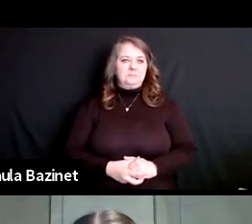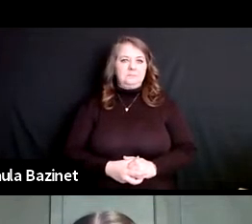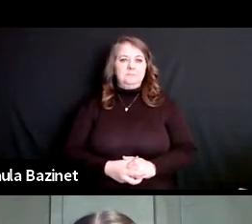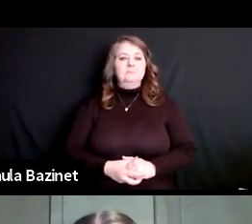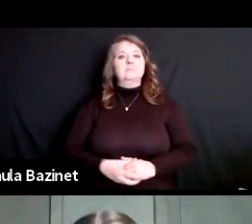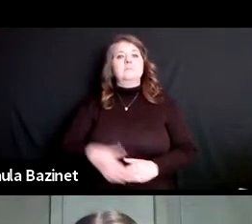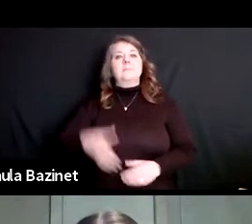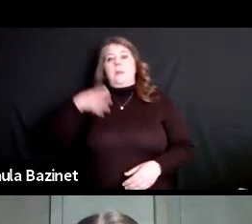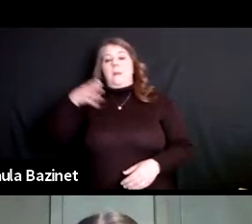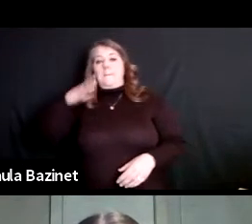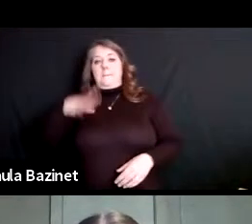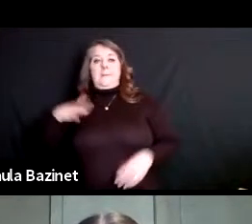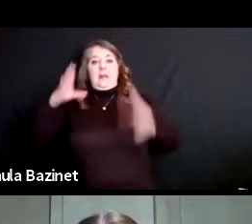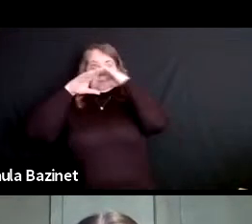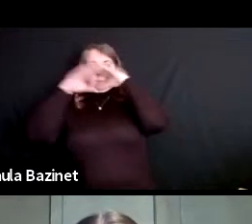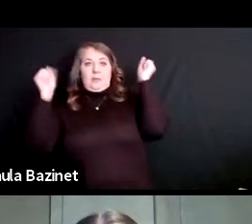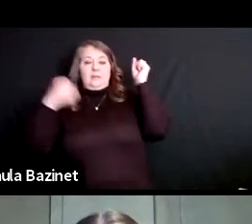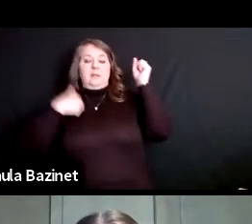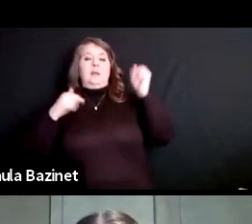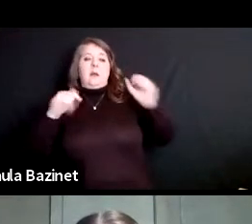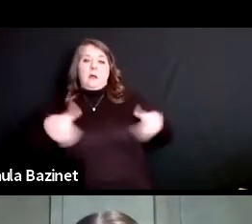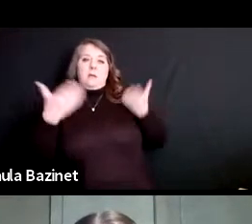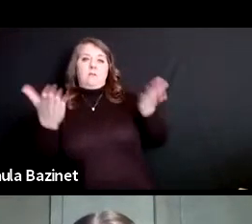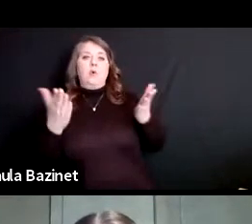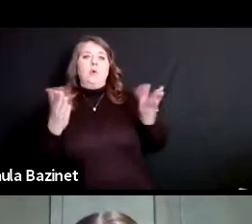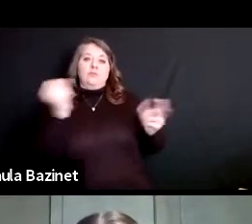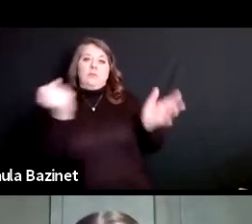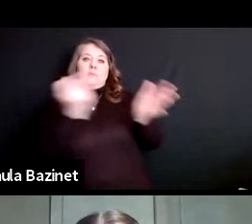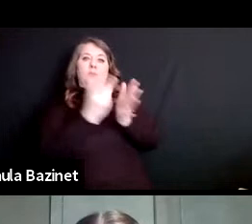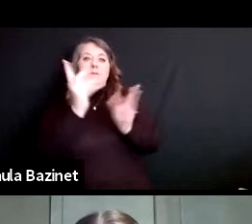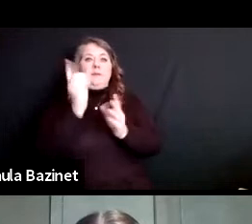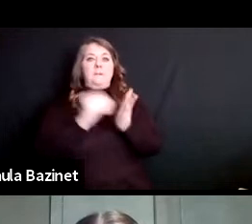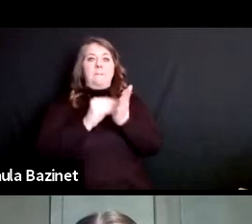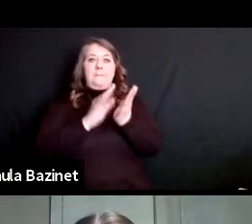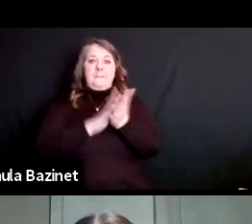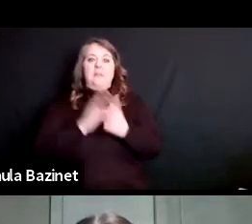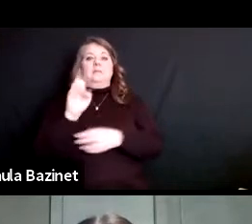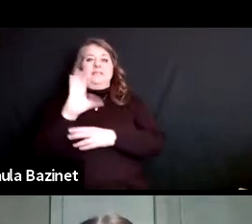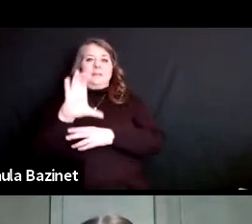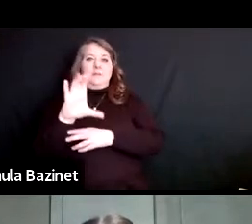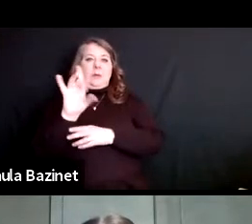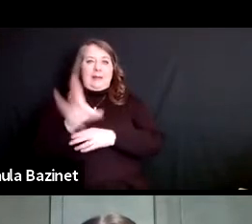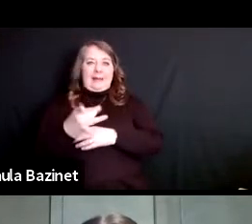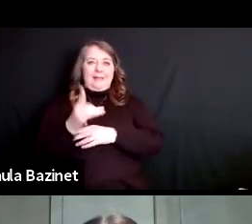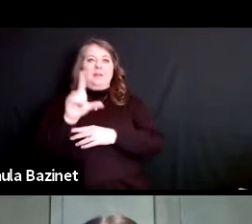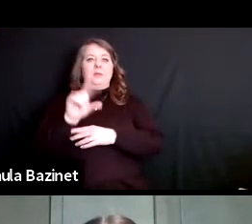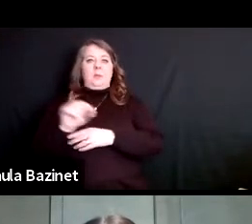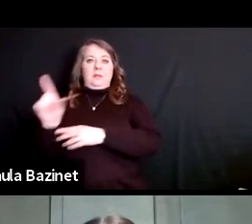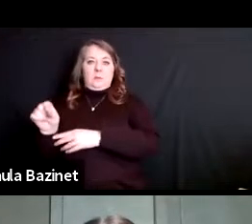Madam President, I move to approve the minutes of December 8th of 2020.